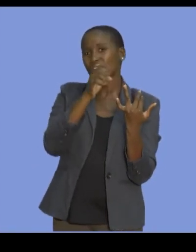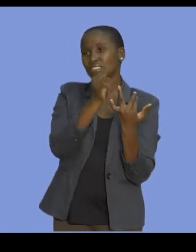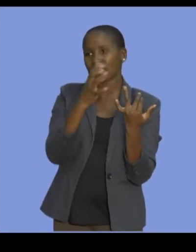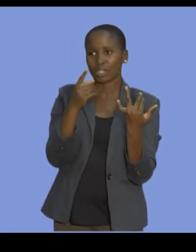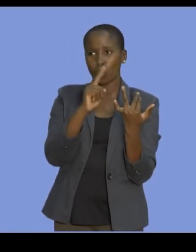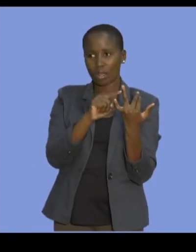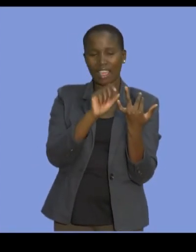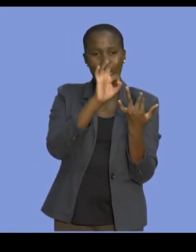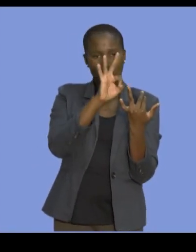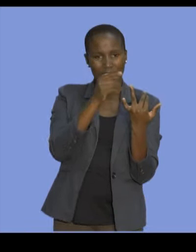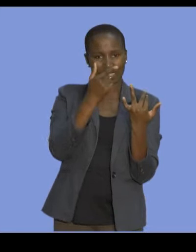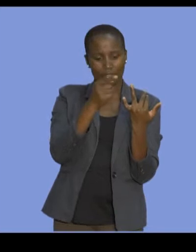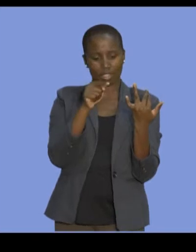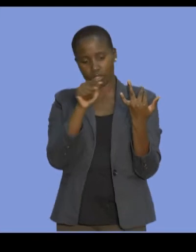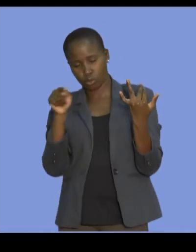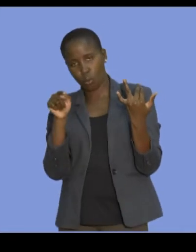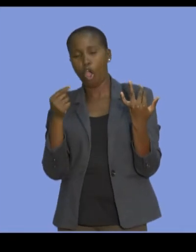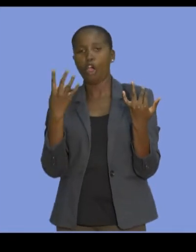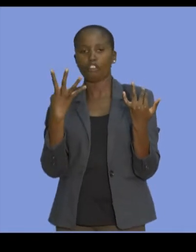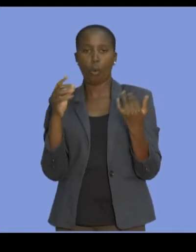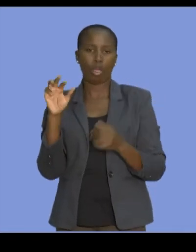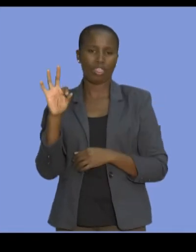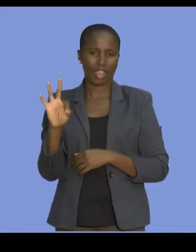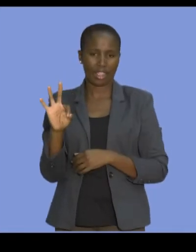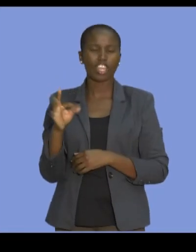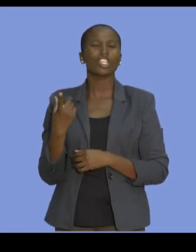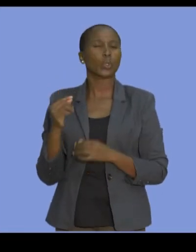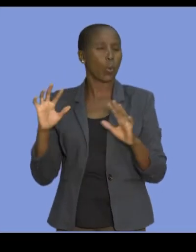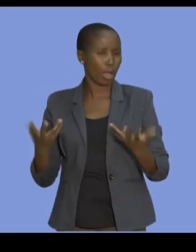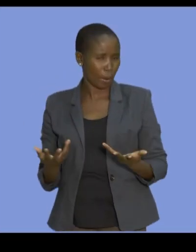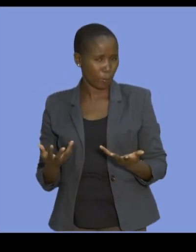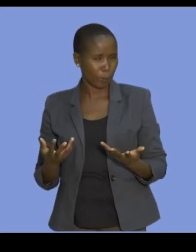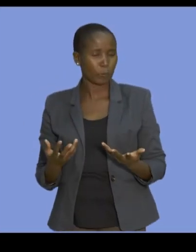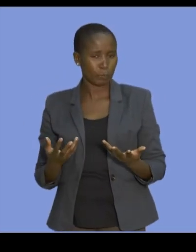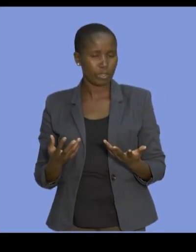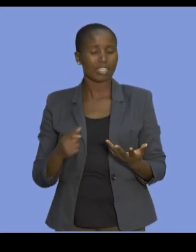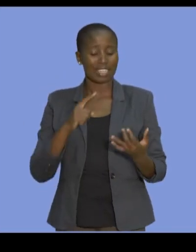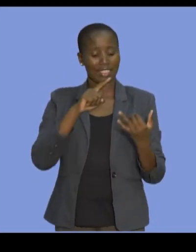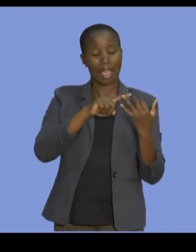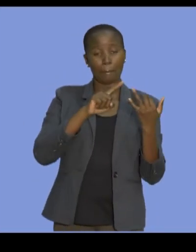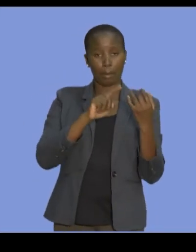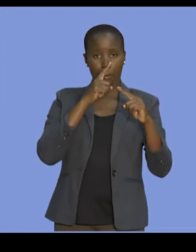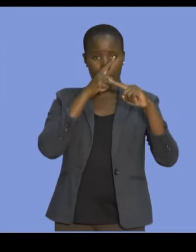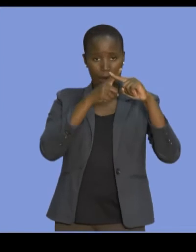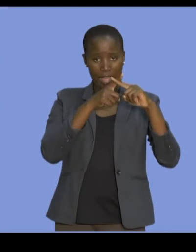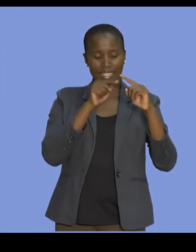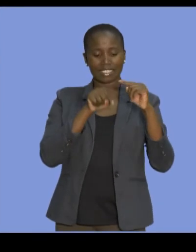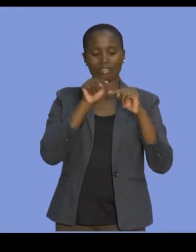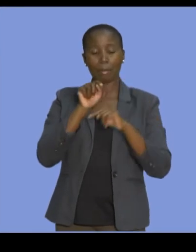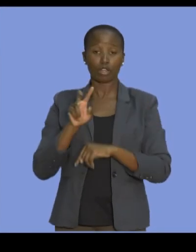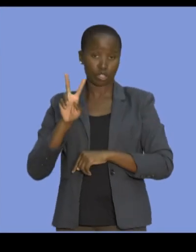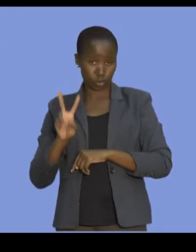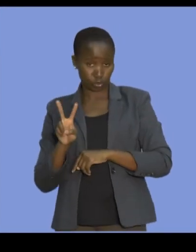37 and 43. How do we do that? 37 plus 43 divided by 2, that will give